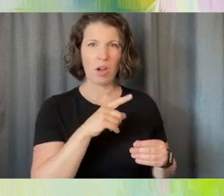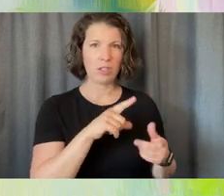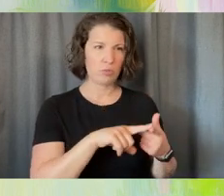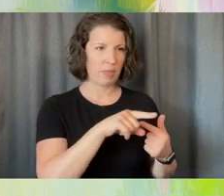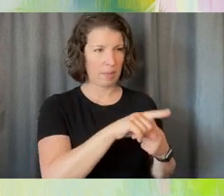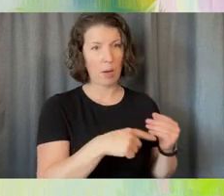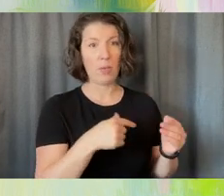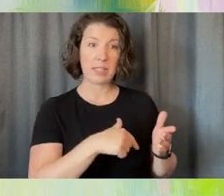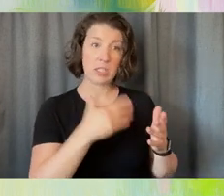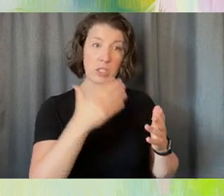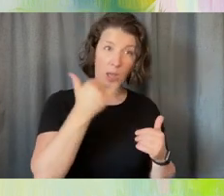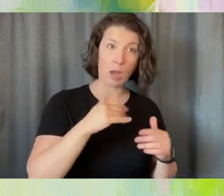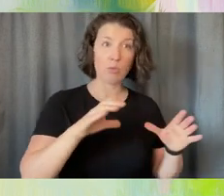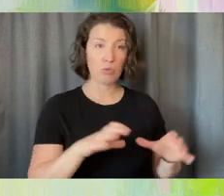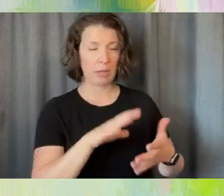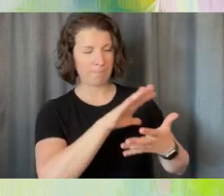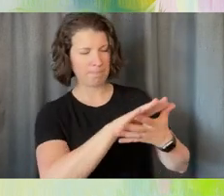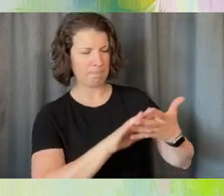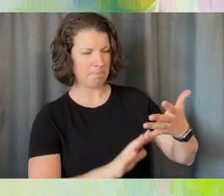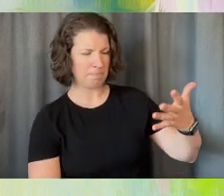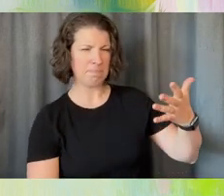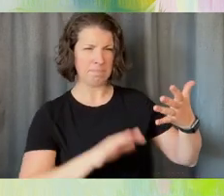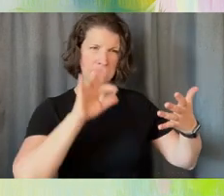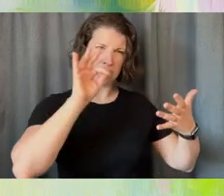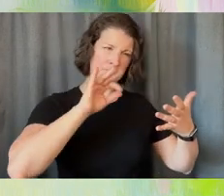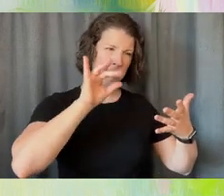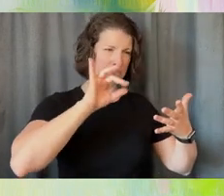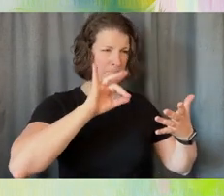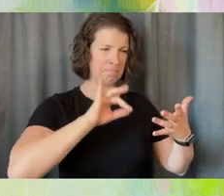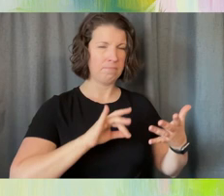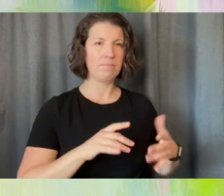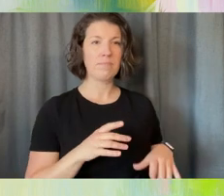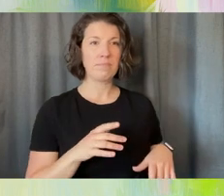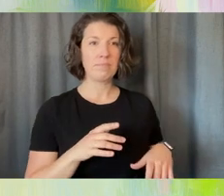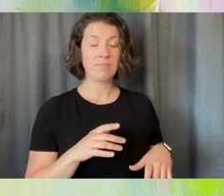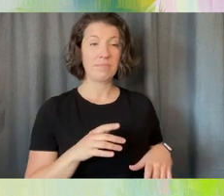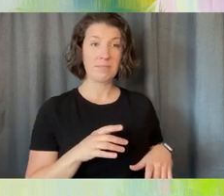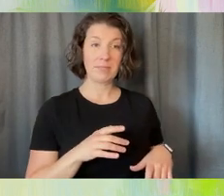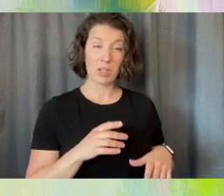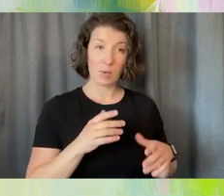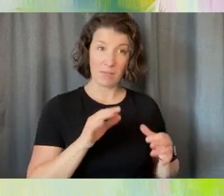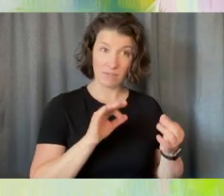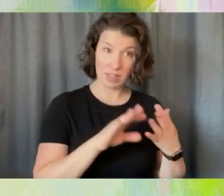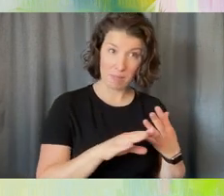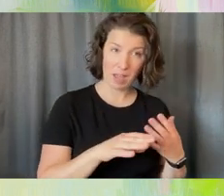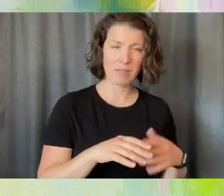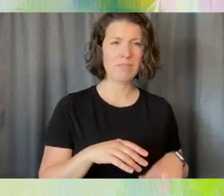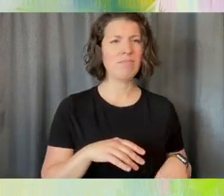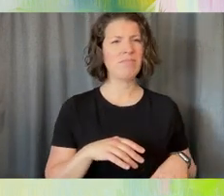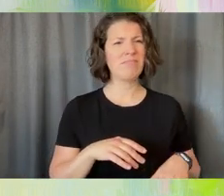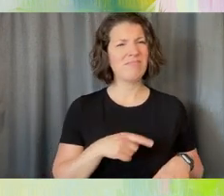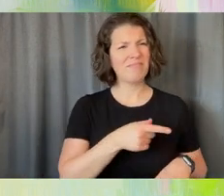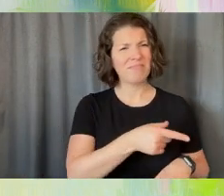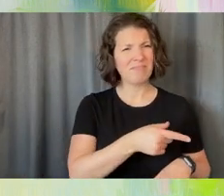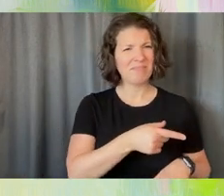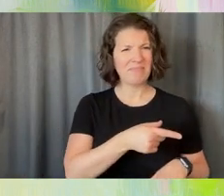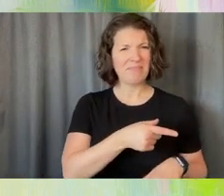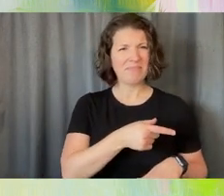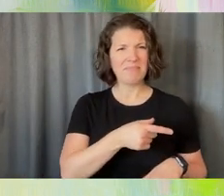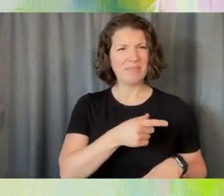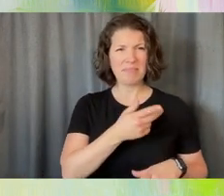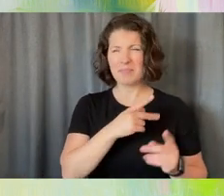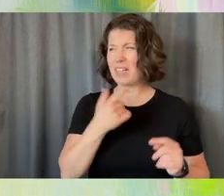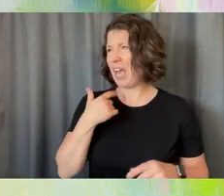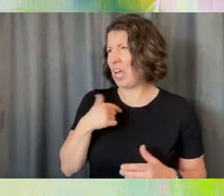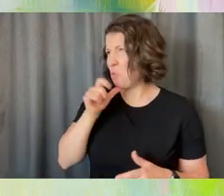is why we're doing and all of this. And when we got to the feedback, people were like, I don't need to know all of that. I just need to know that you want to be better at what you do. And that was like